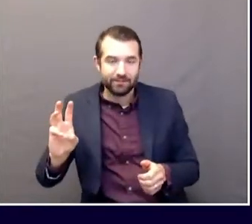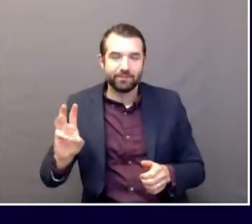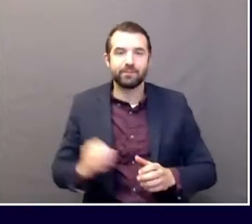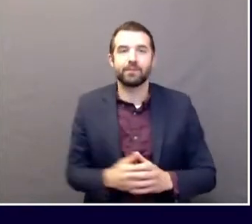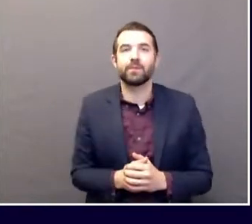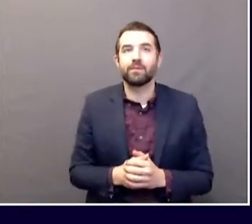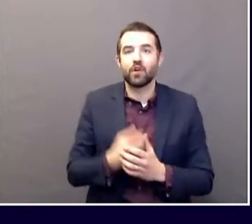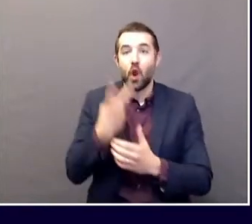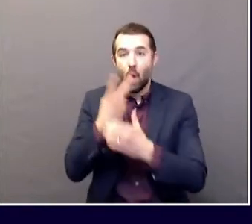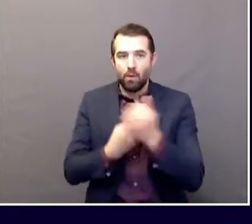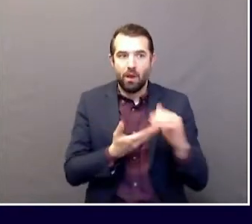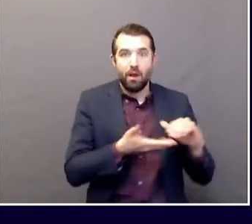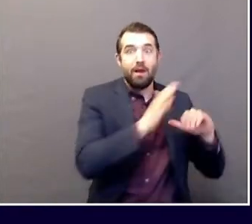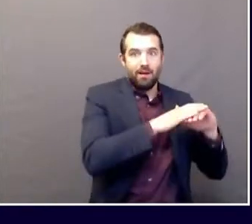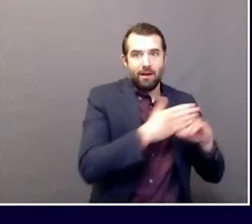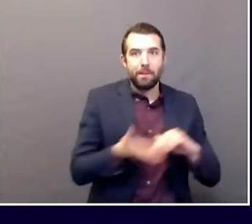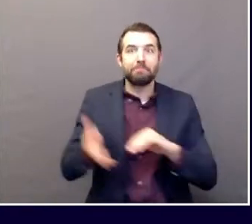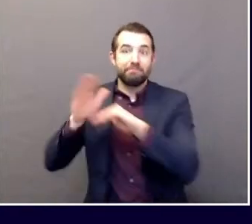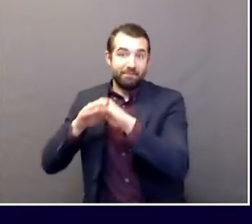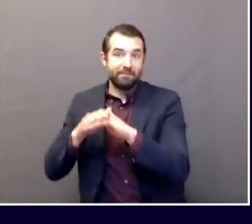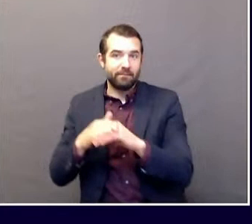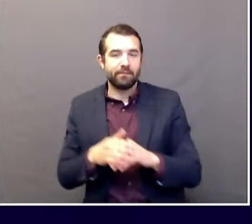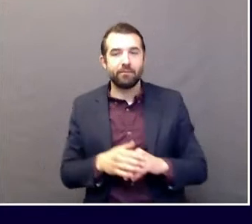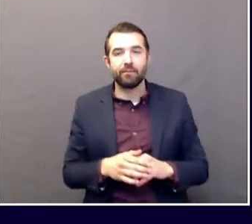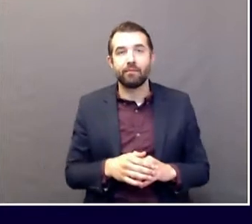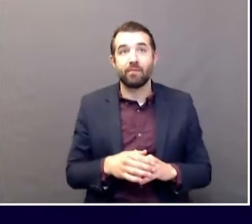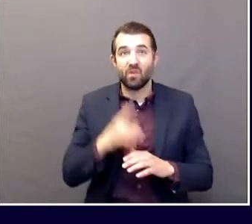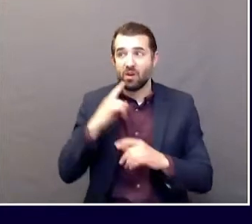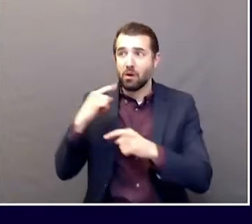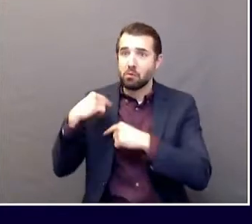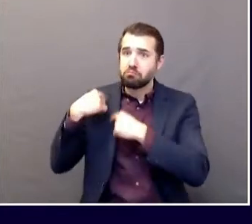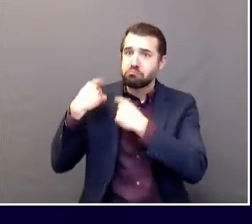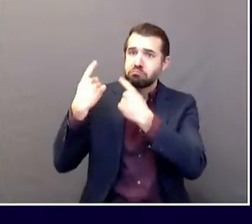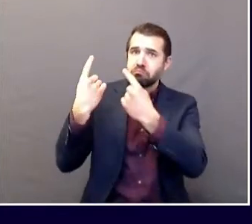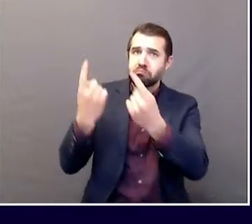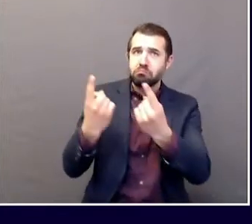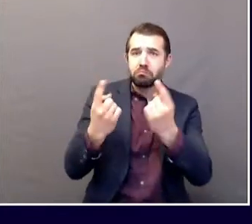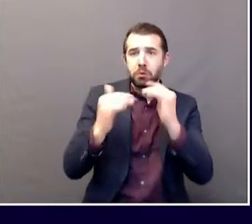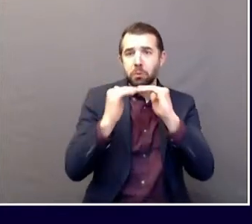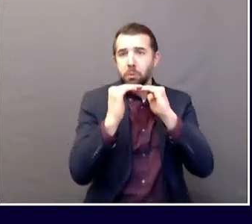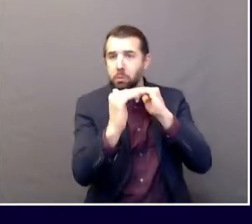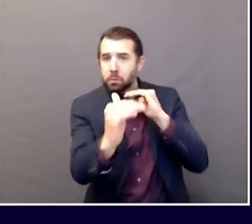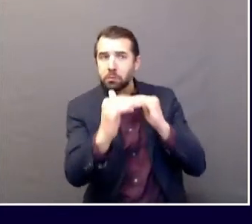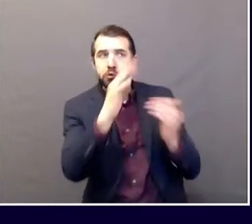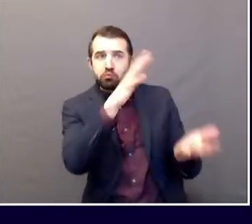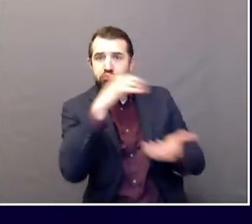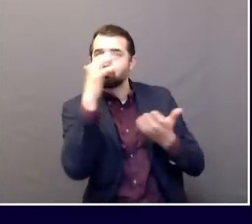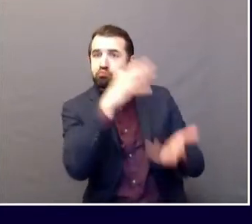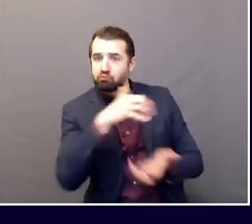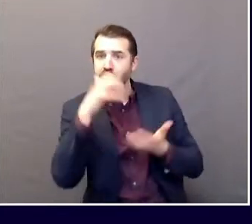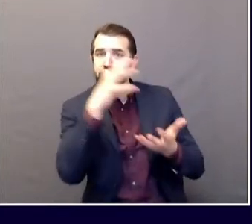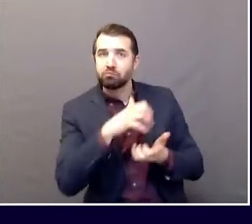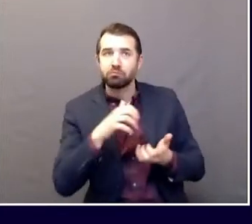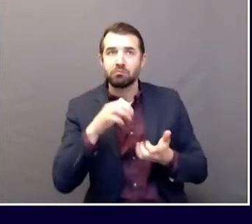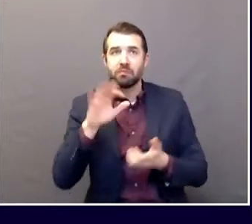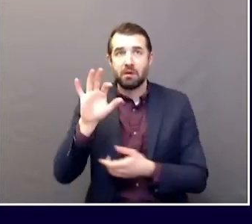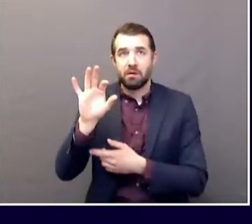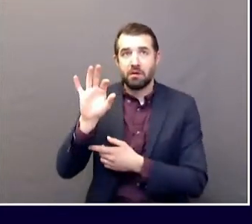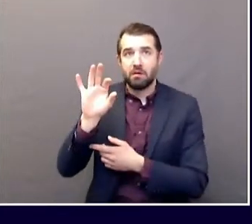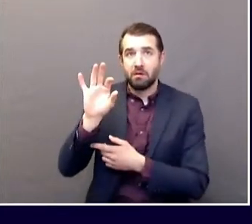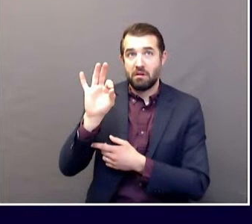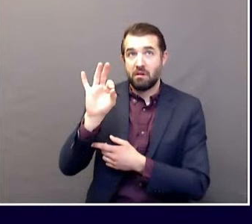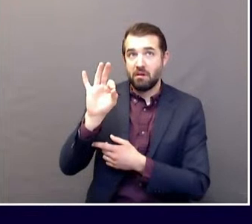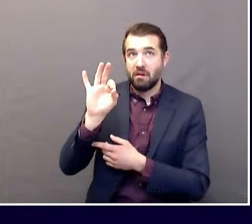past several weeks, Maine has been pretty consistently receiving 9 so-called trays of